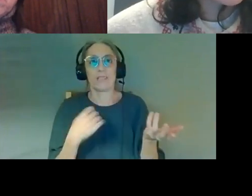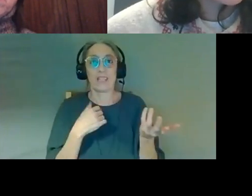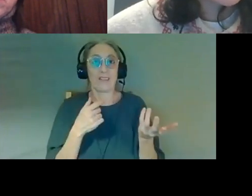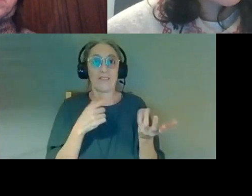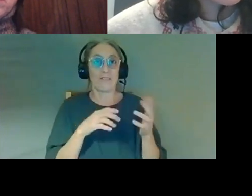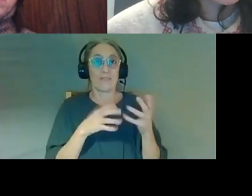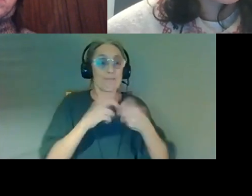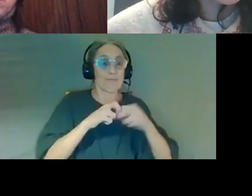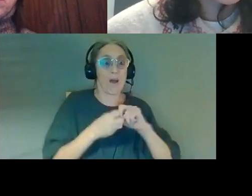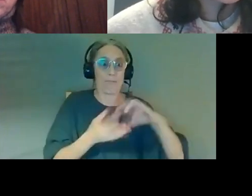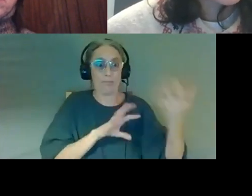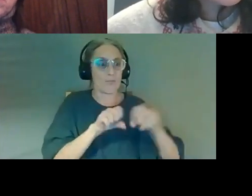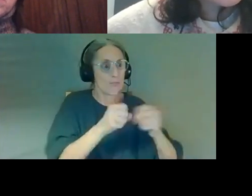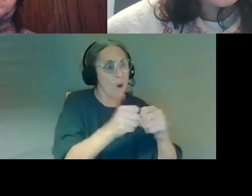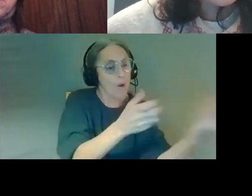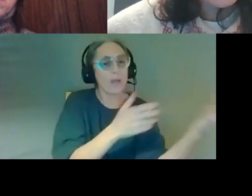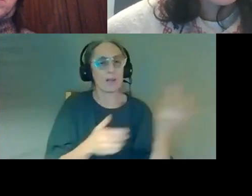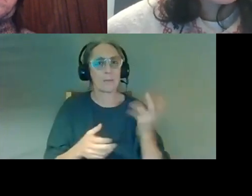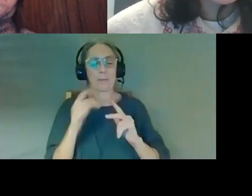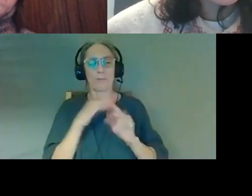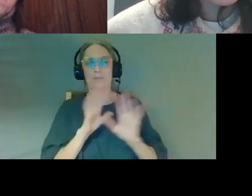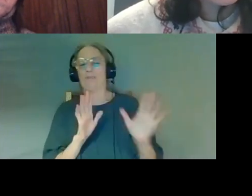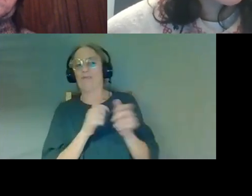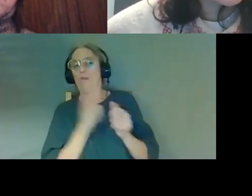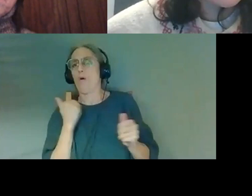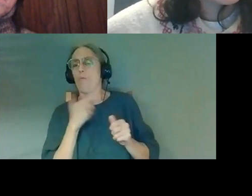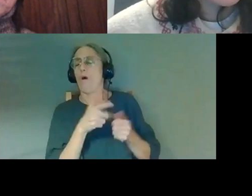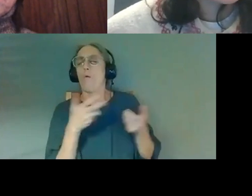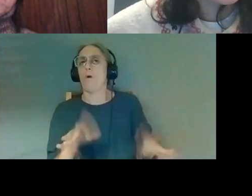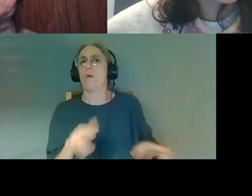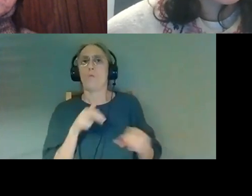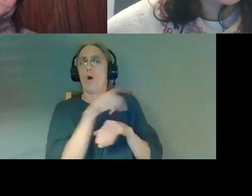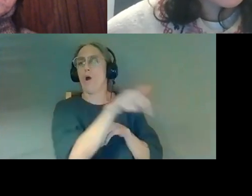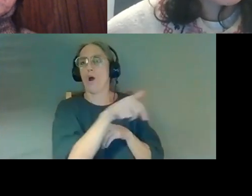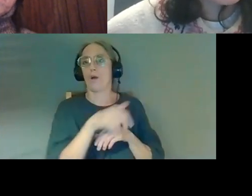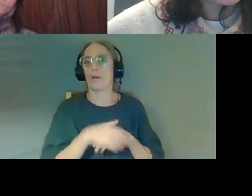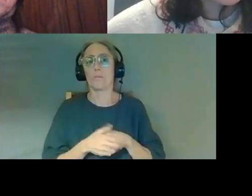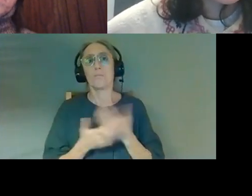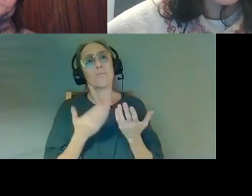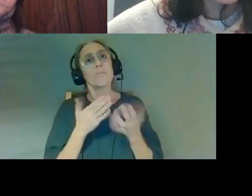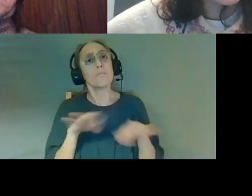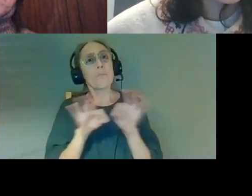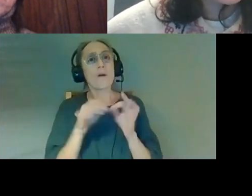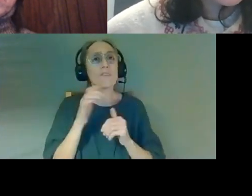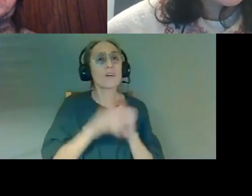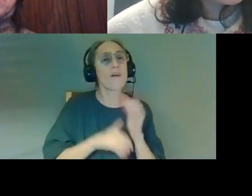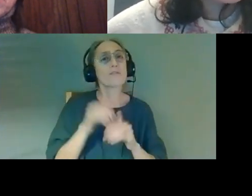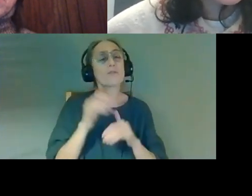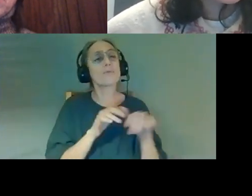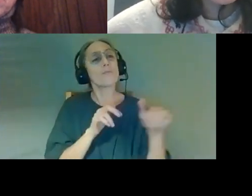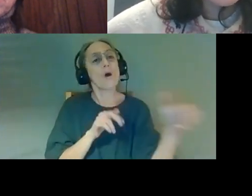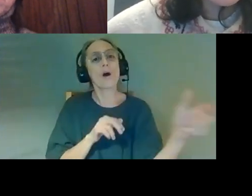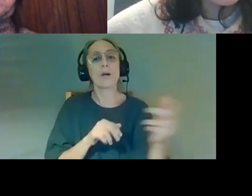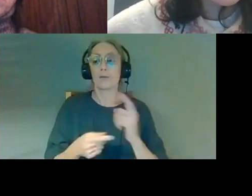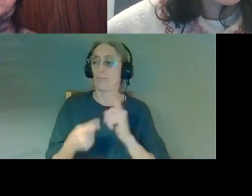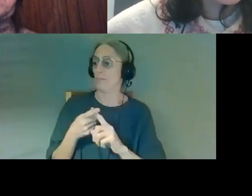that. And so I think, you know, if we want people to feel safe and comfortable using public transportation,